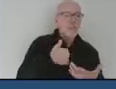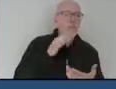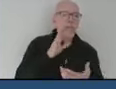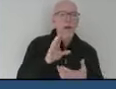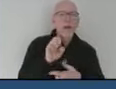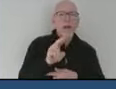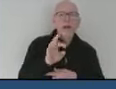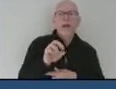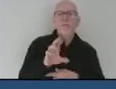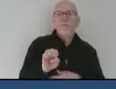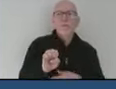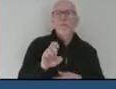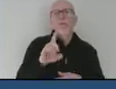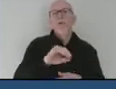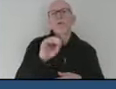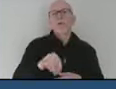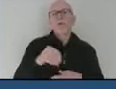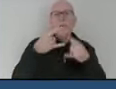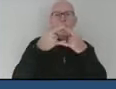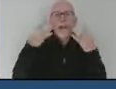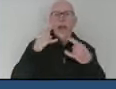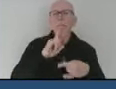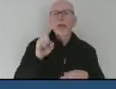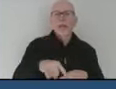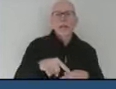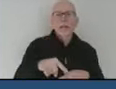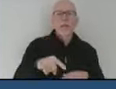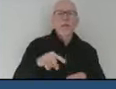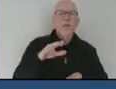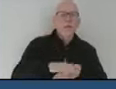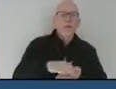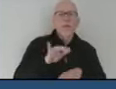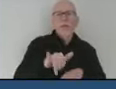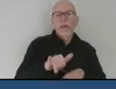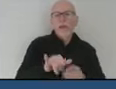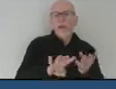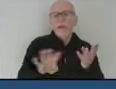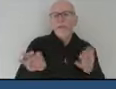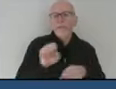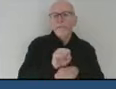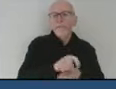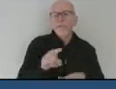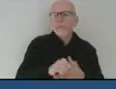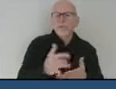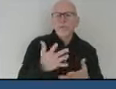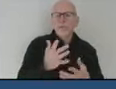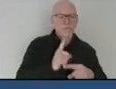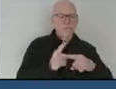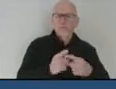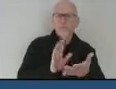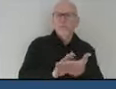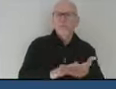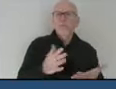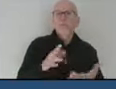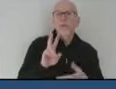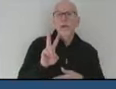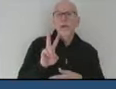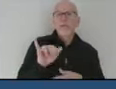100% mask mandate on this line, those are good things. Or Vincennes University